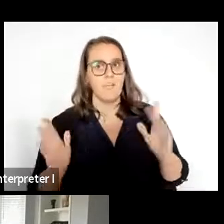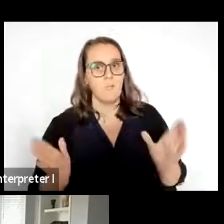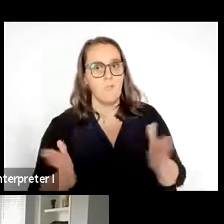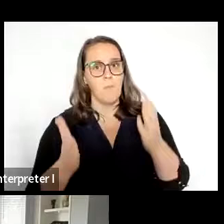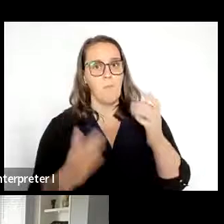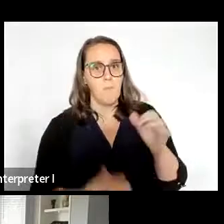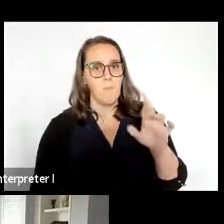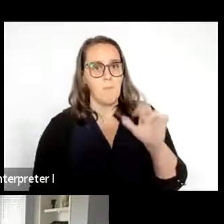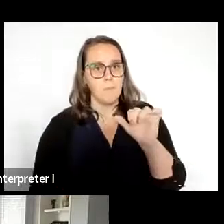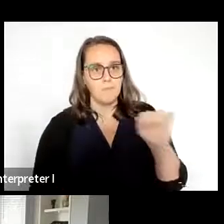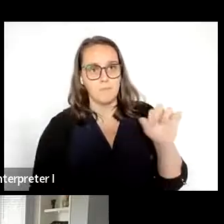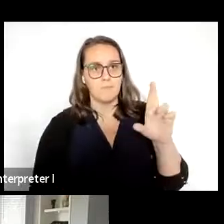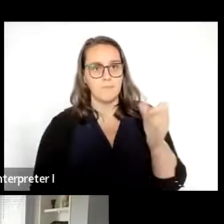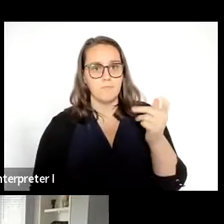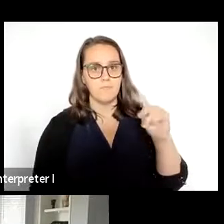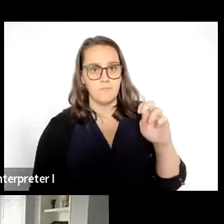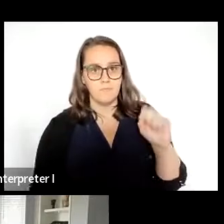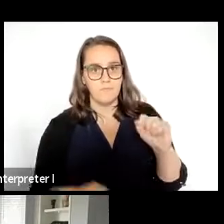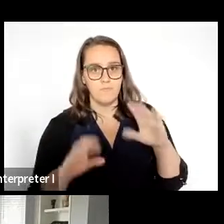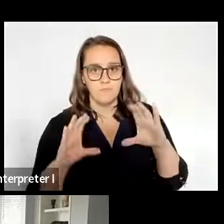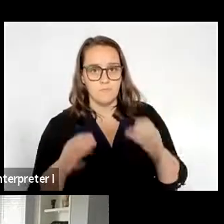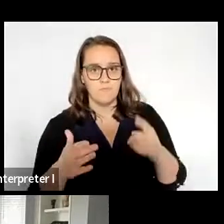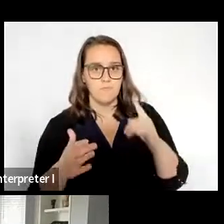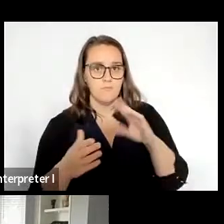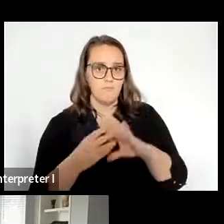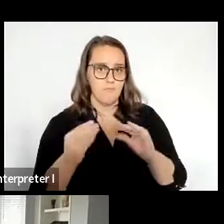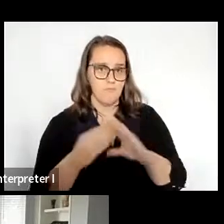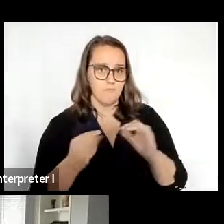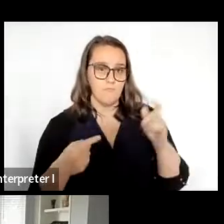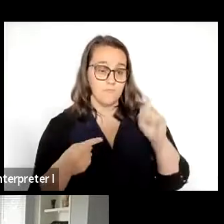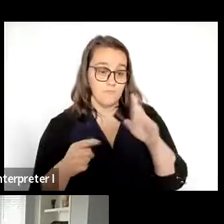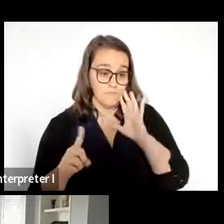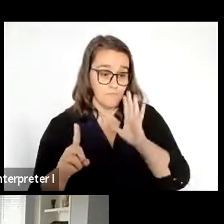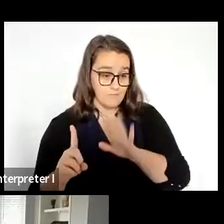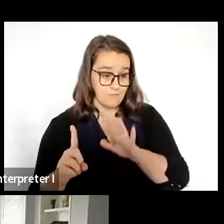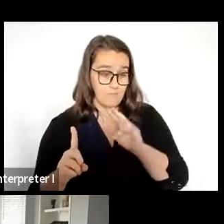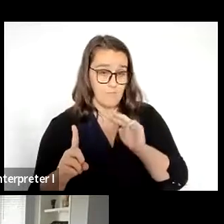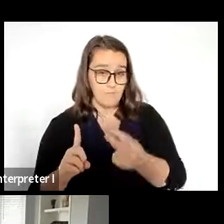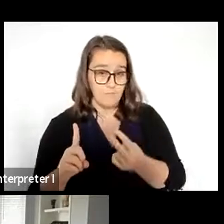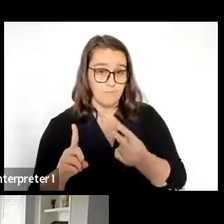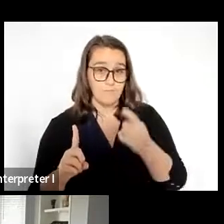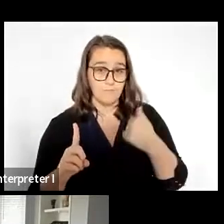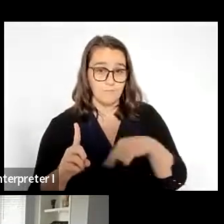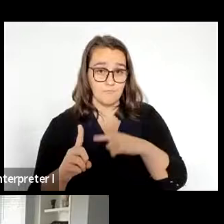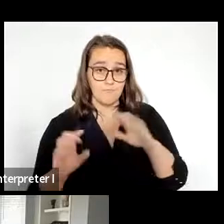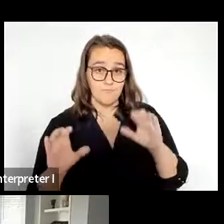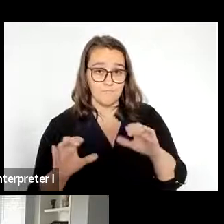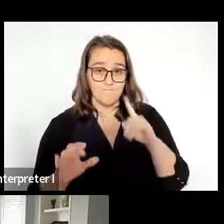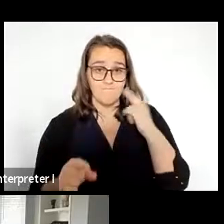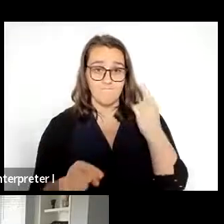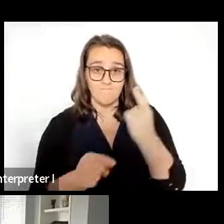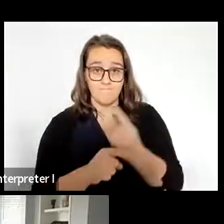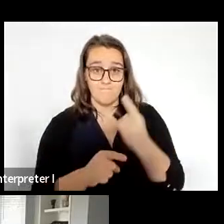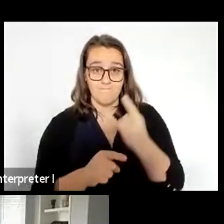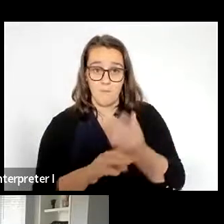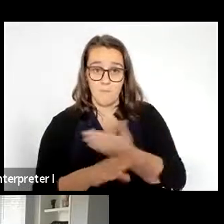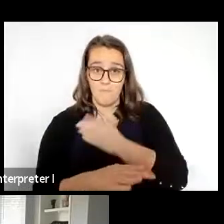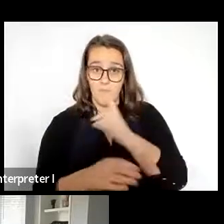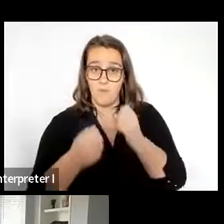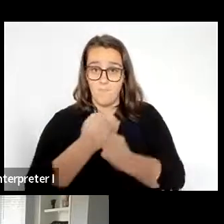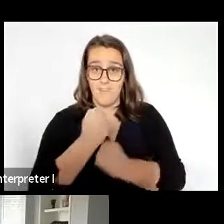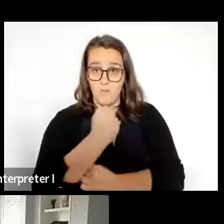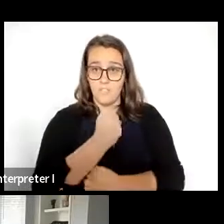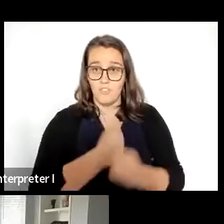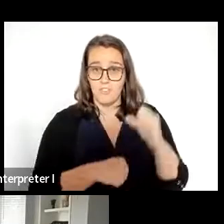at the table and to state the needs from their perspectives so that we get this right as the foundation is laid. That's where the focus